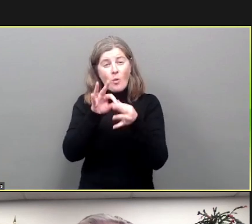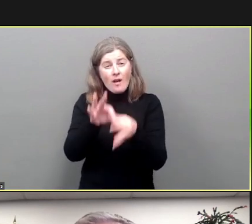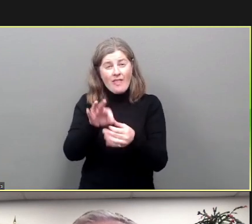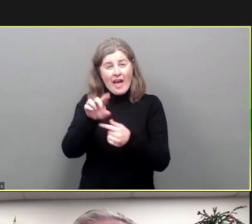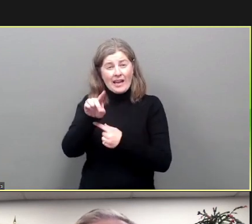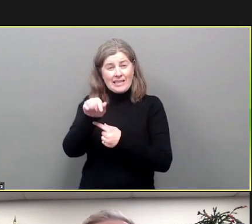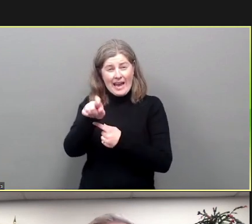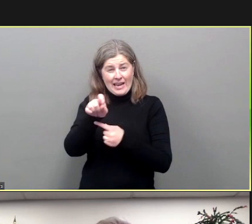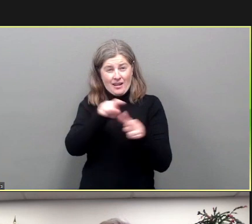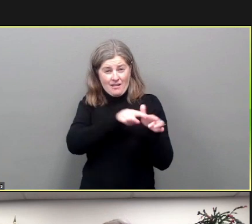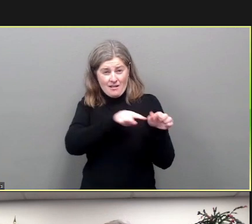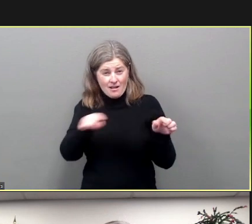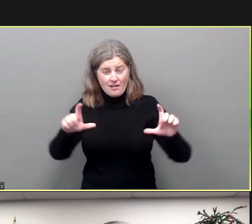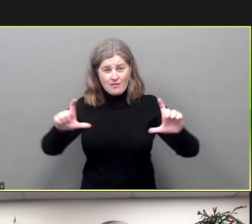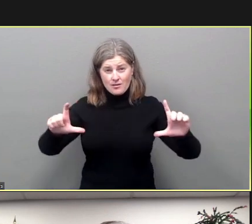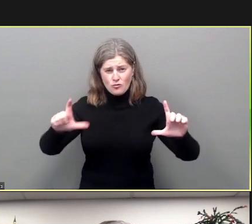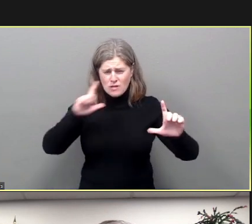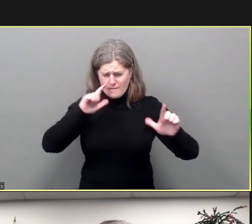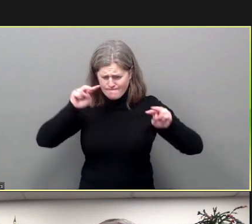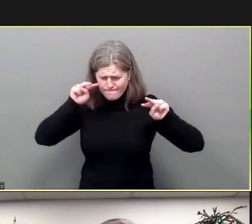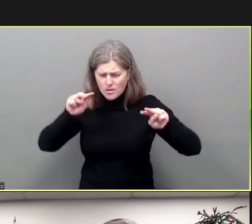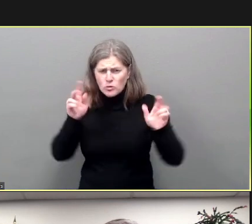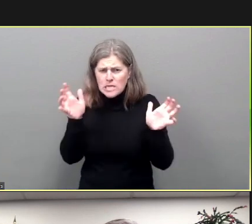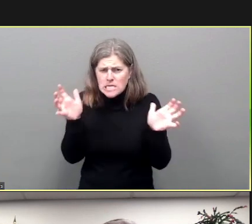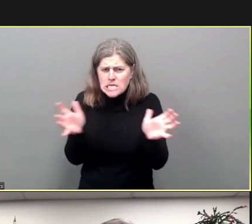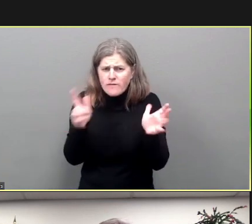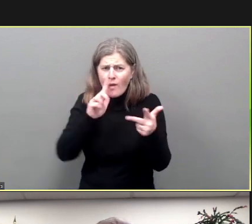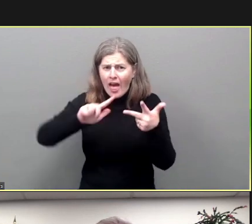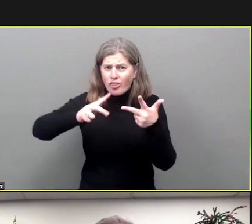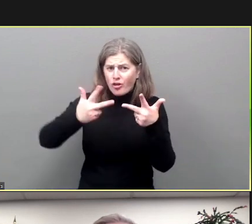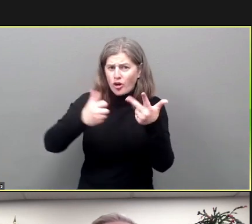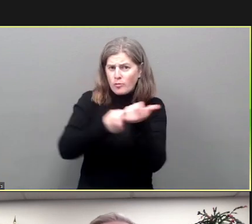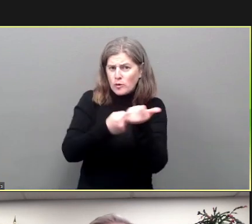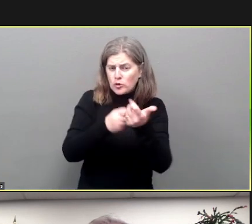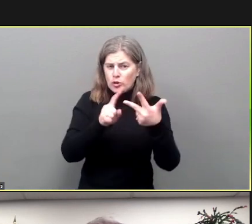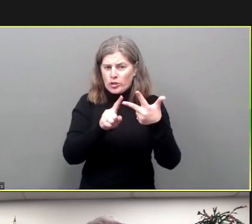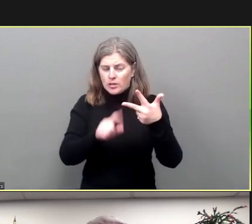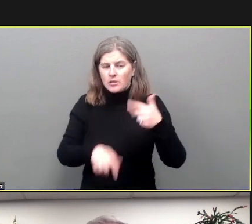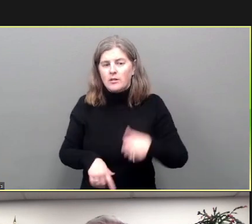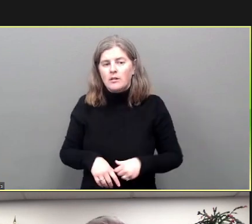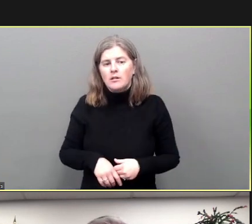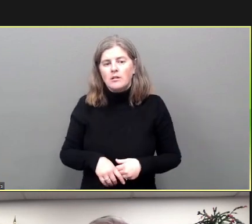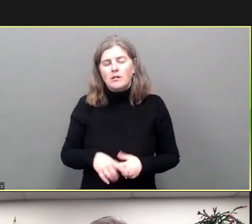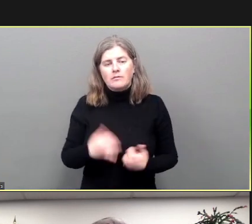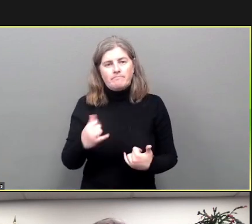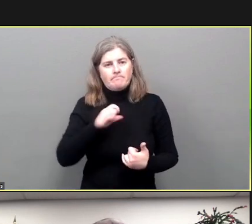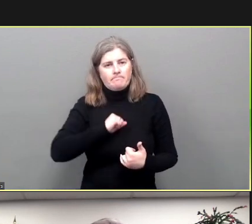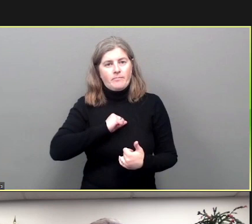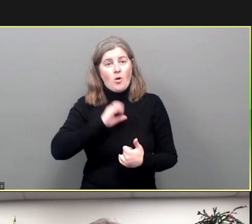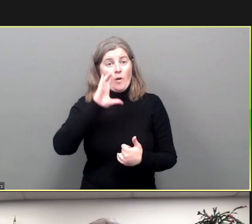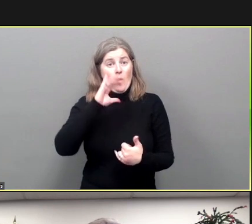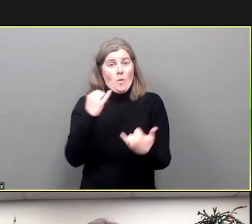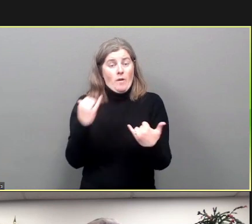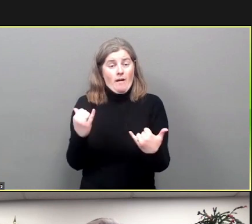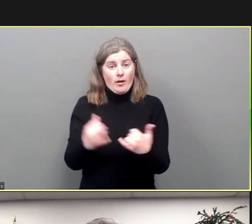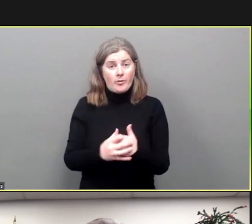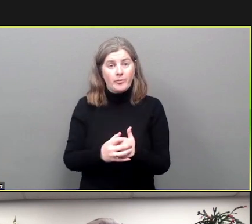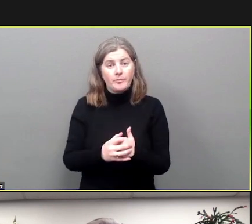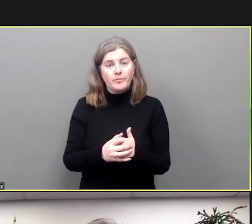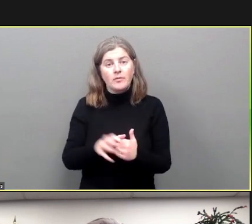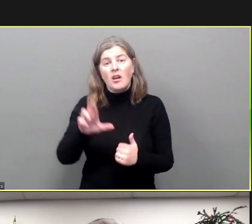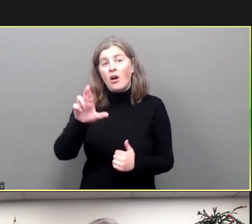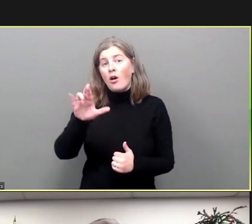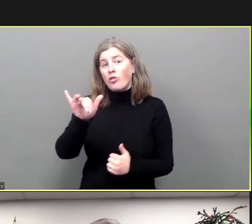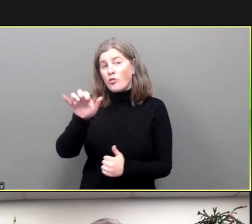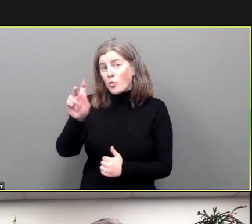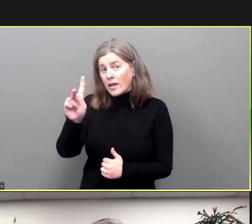that got us to really pushing harder on the boosters, we know now that the risk of a